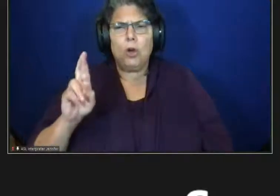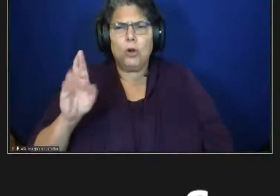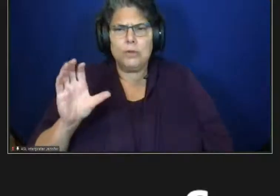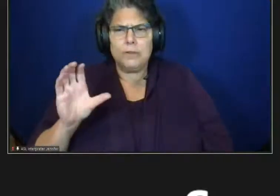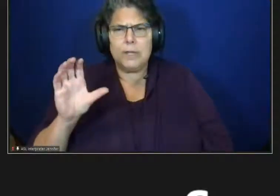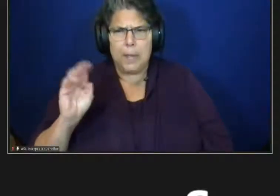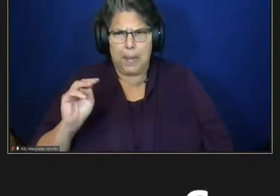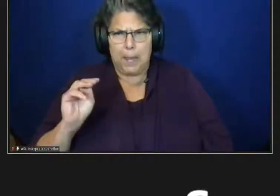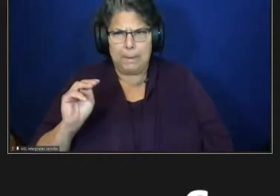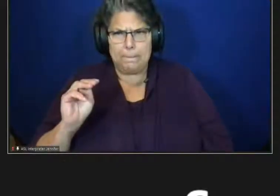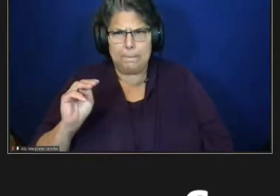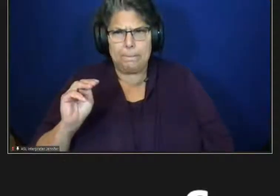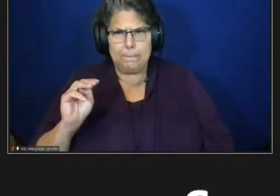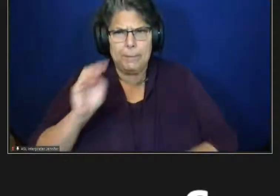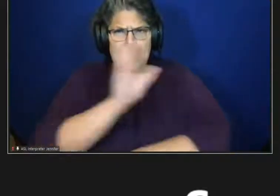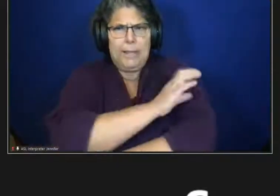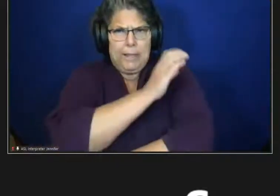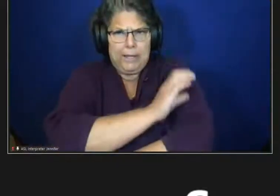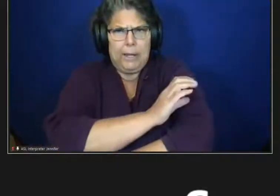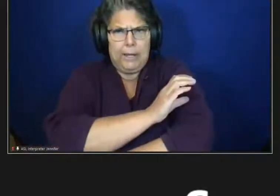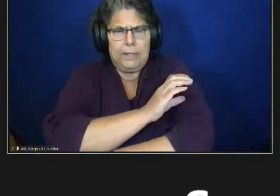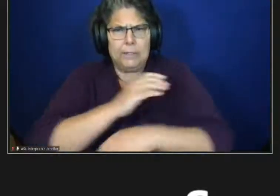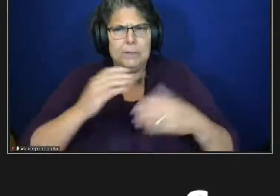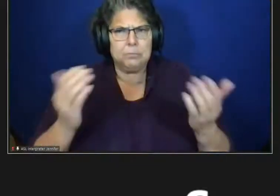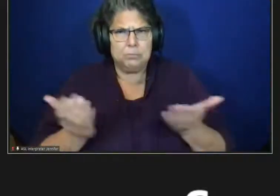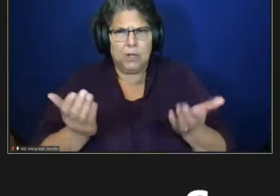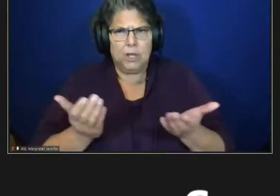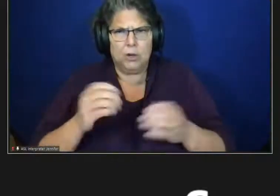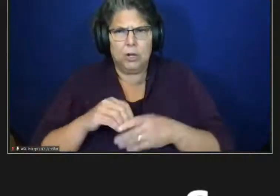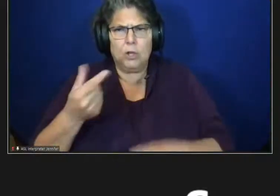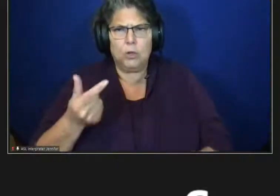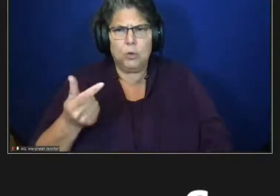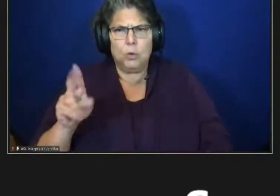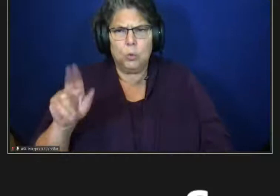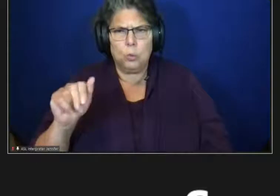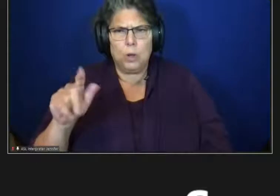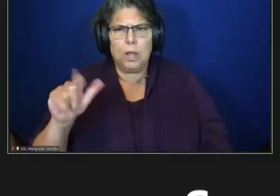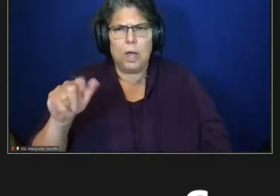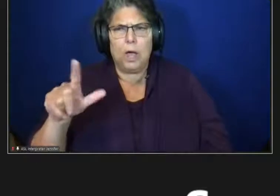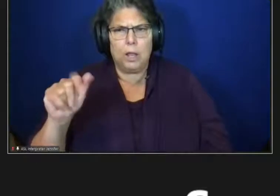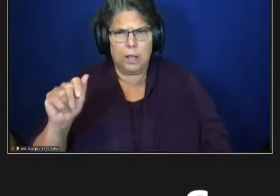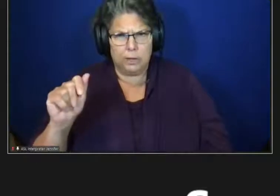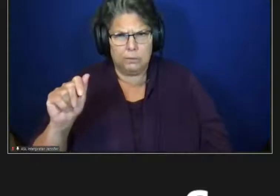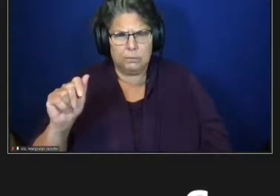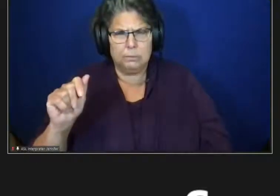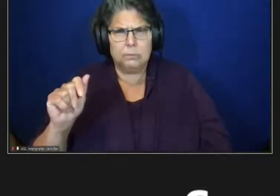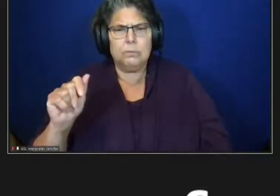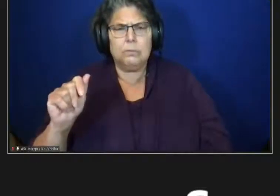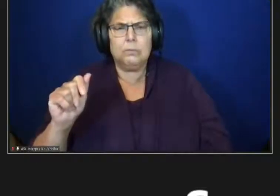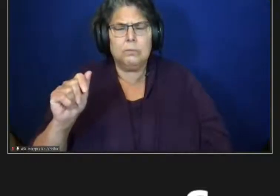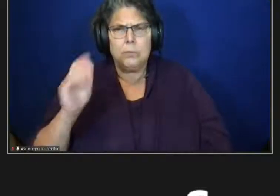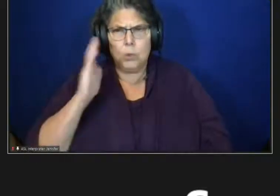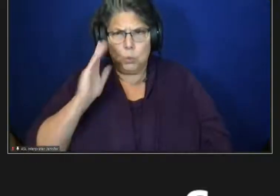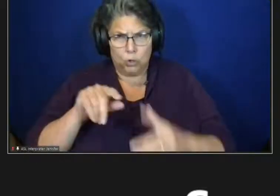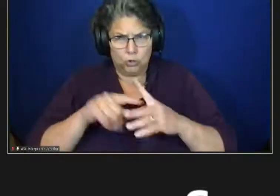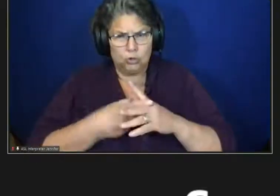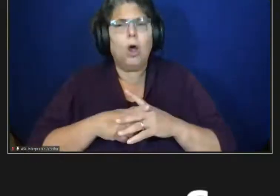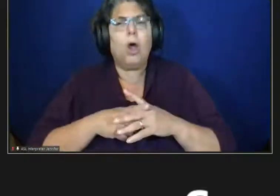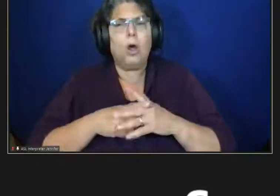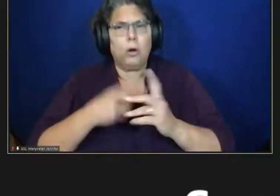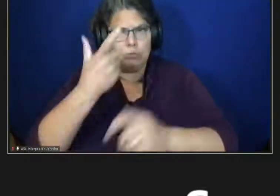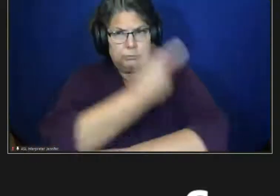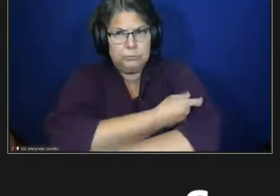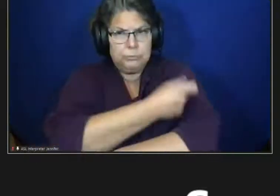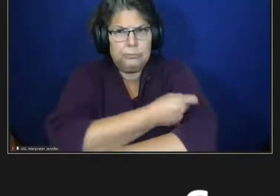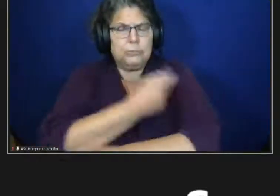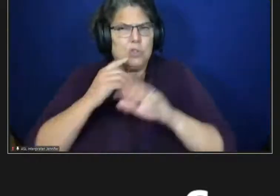RCMS clinic down here in Molalla is going to begin giving the shots for